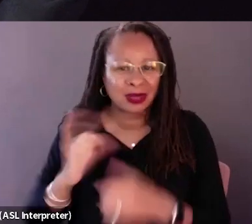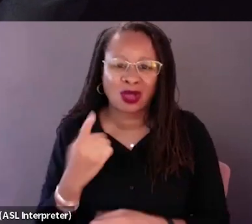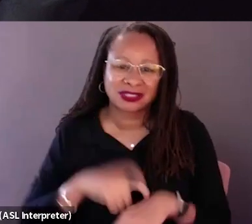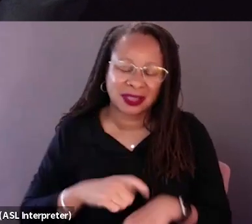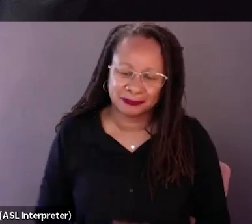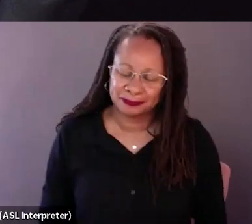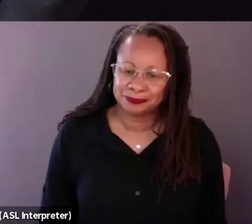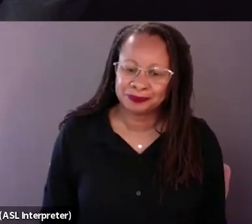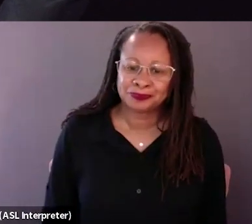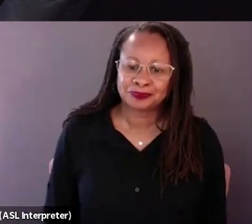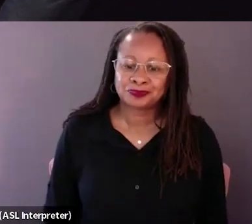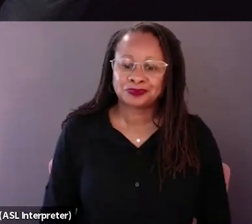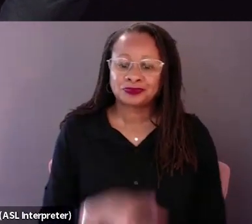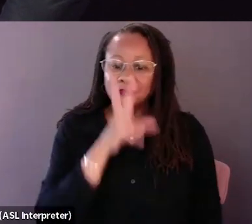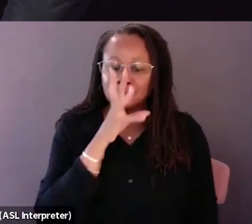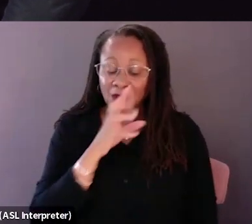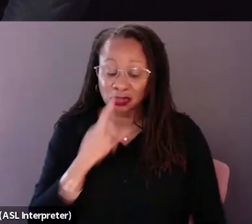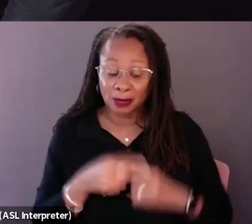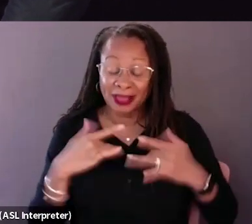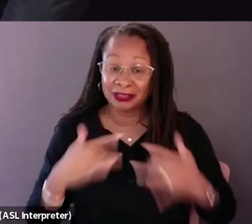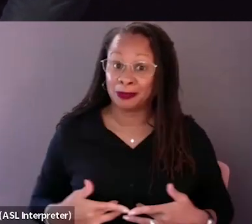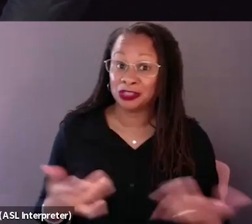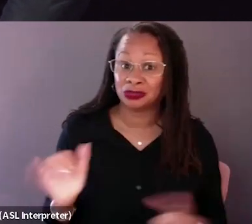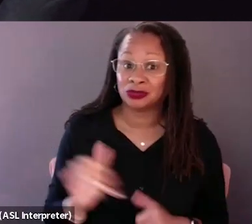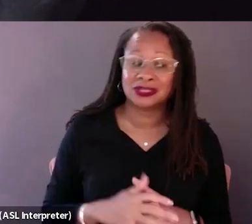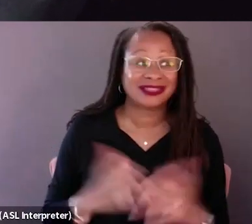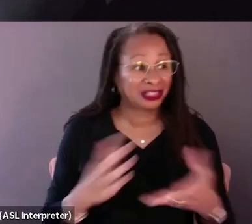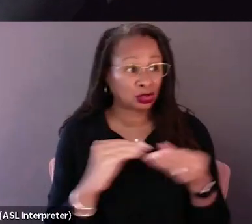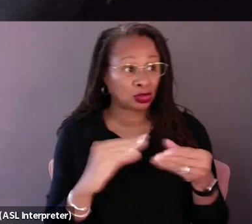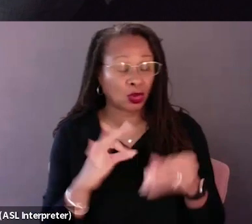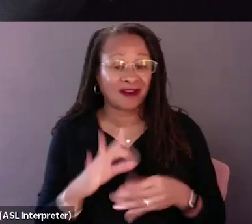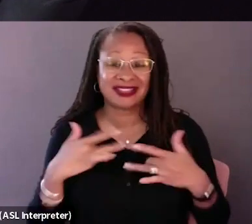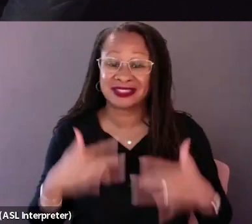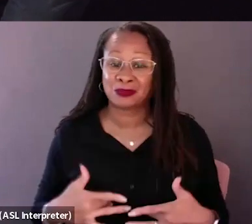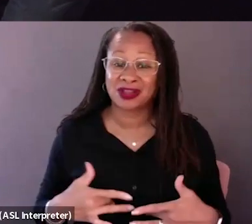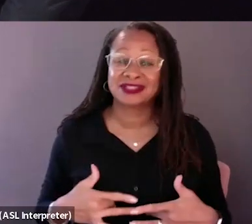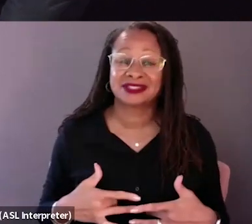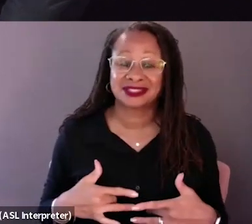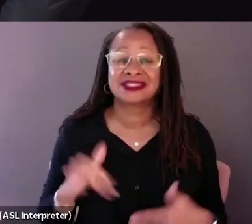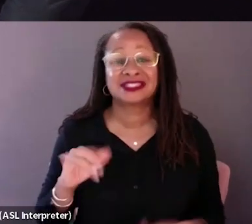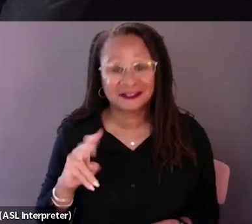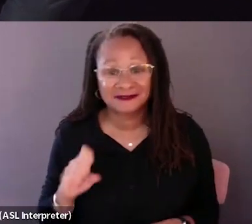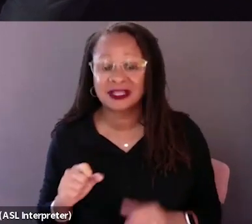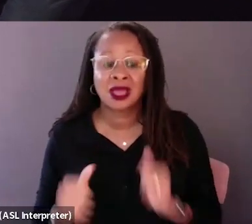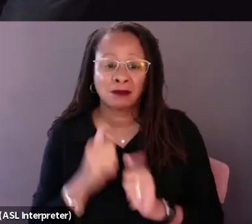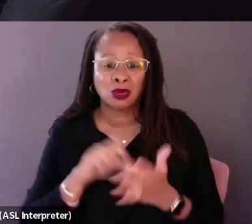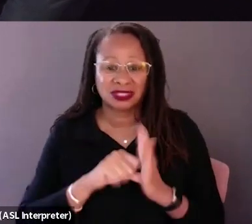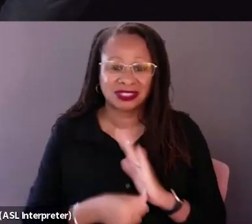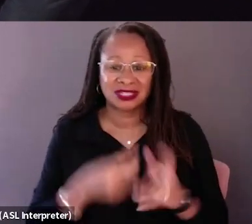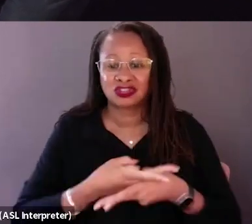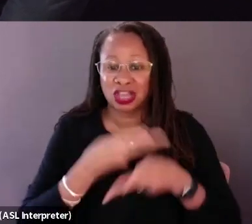about the depression that this is also the story of a depressive's most, you know, intense